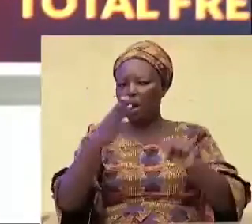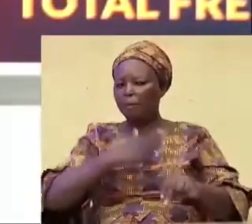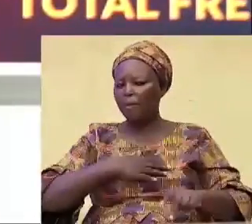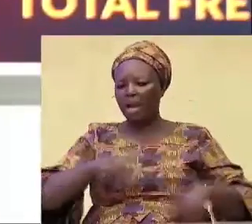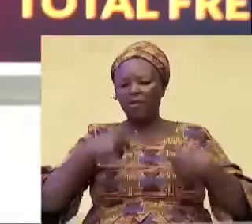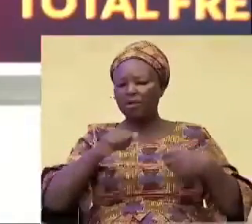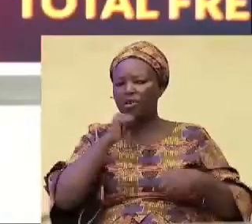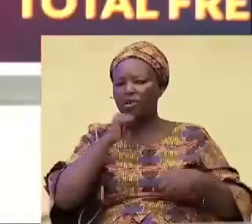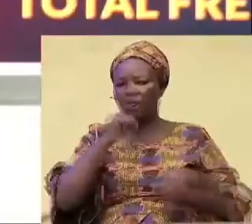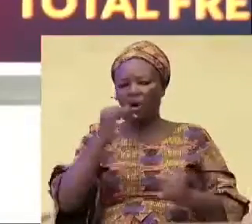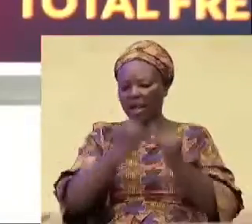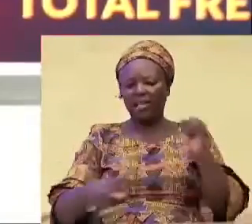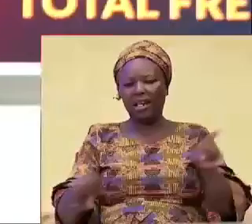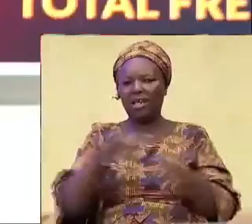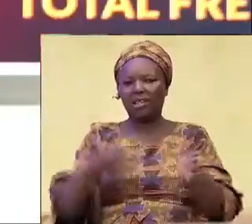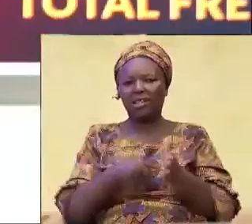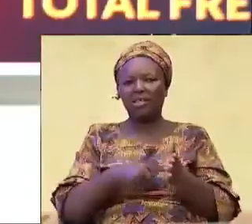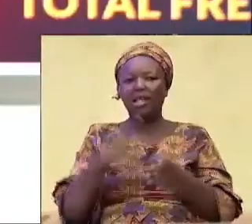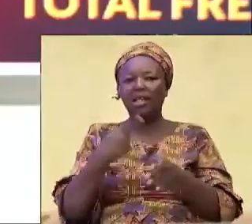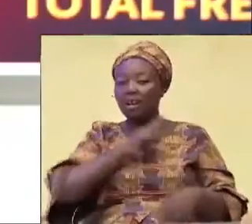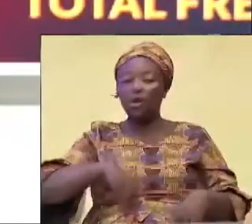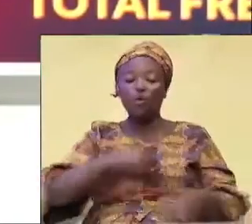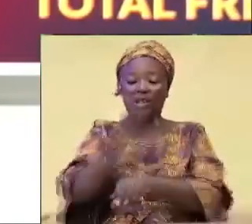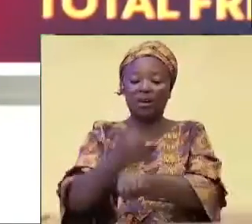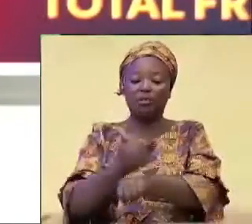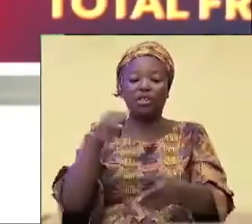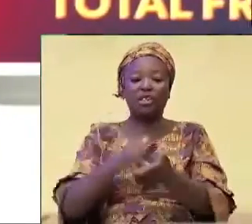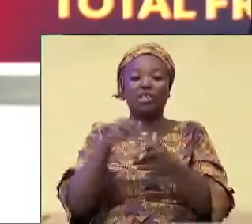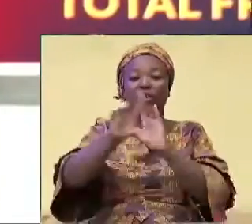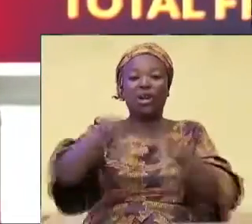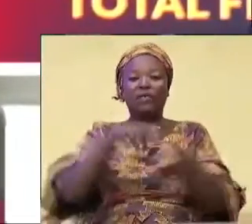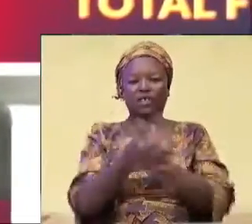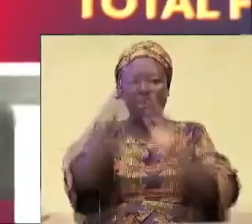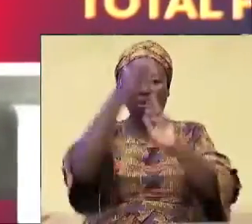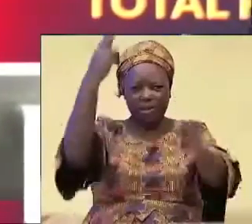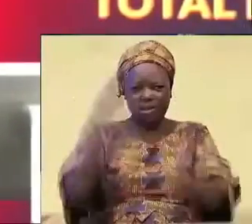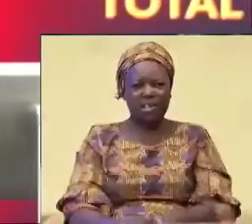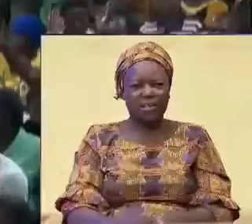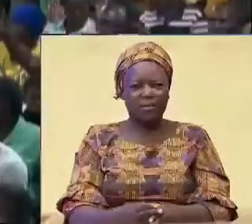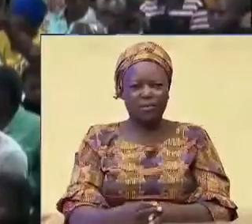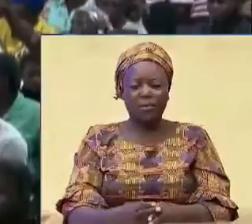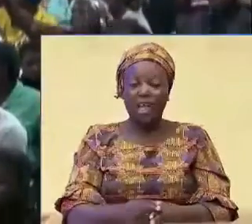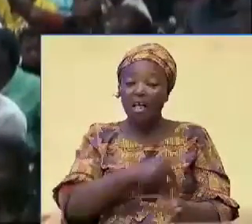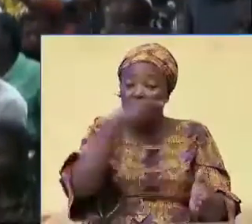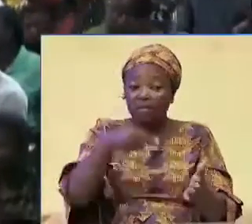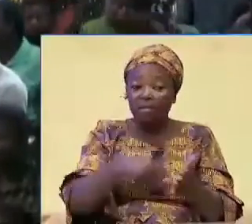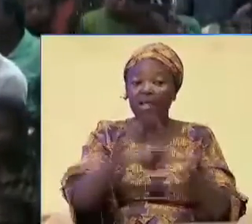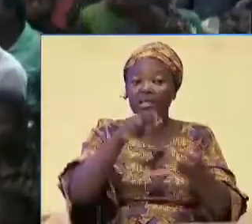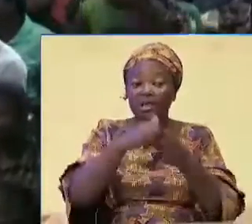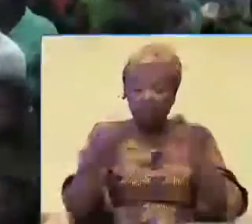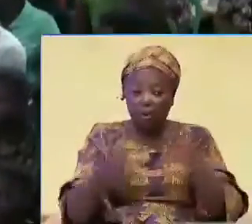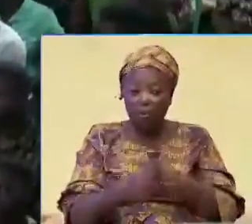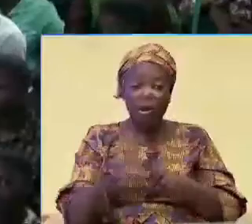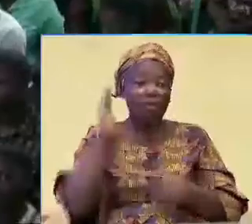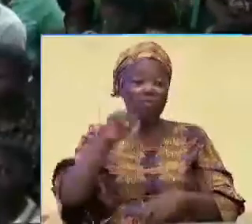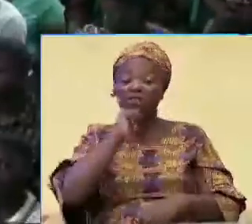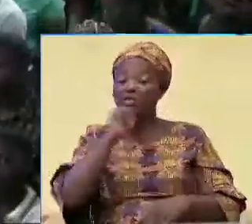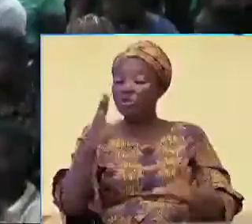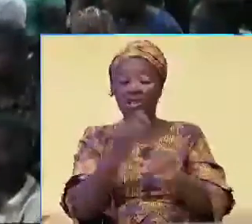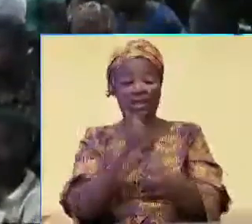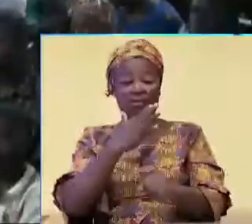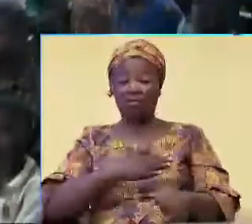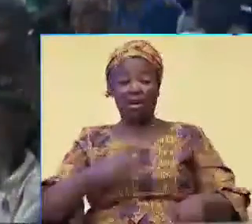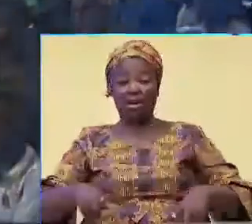my life will not end like this. The Lord will confirm it in your life. this